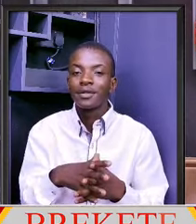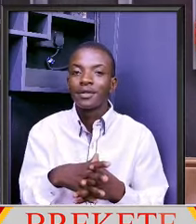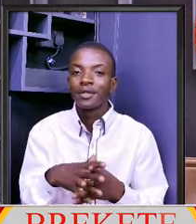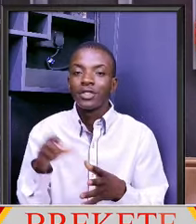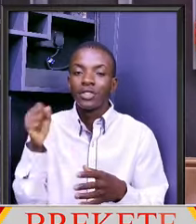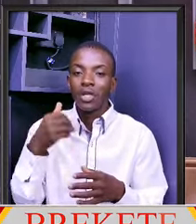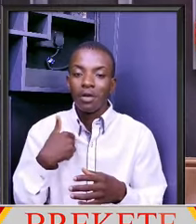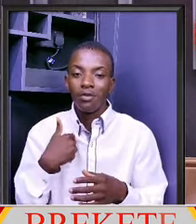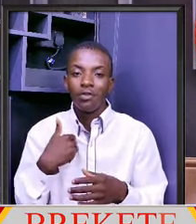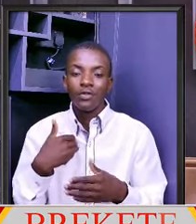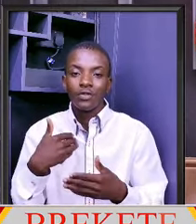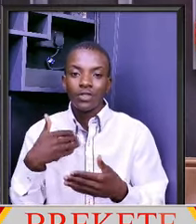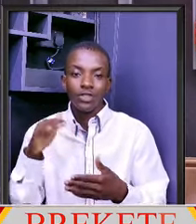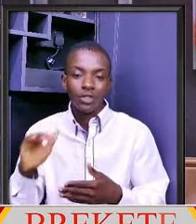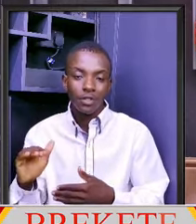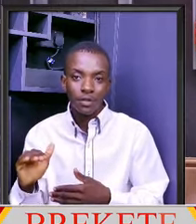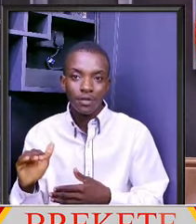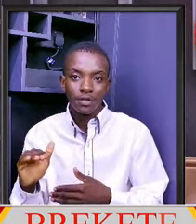now she get picking.